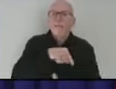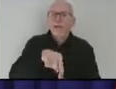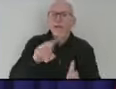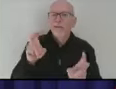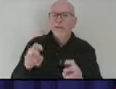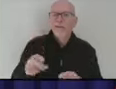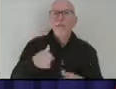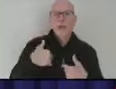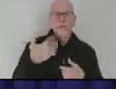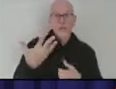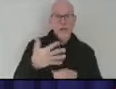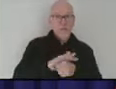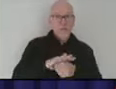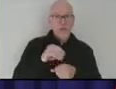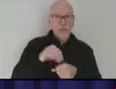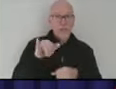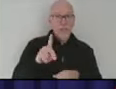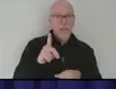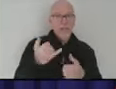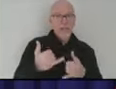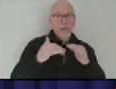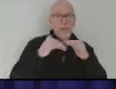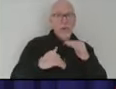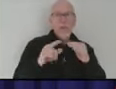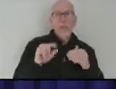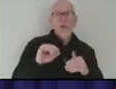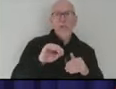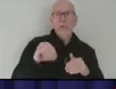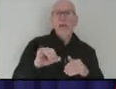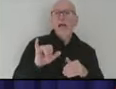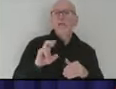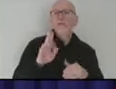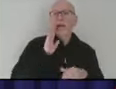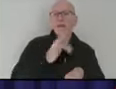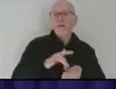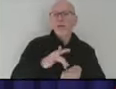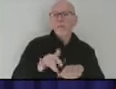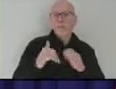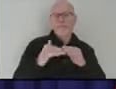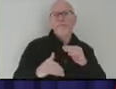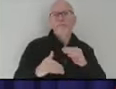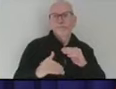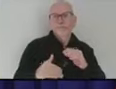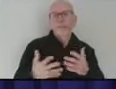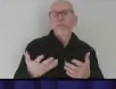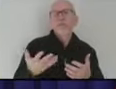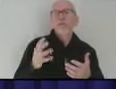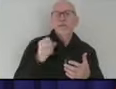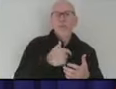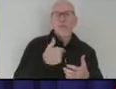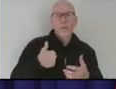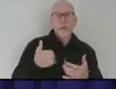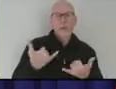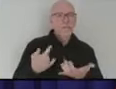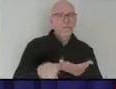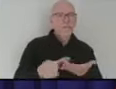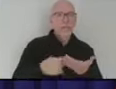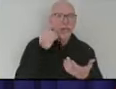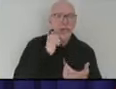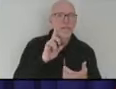state right now that are just below that 20% of their ICU beds available. So certainly something that we are discussing on a daily